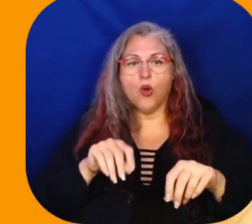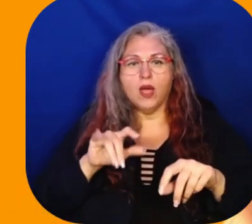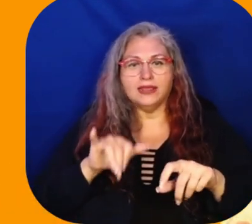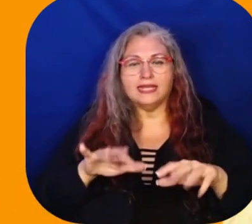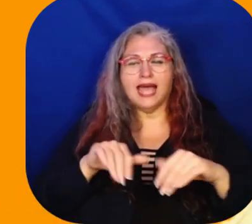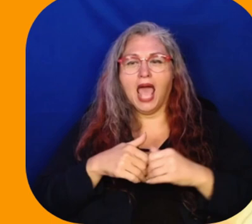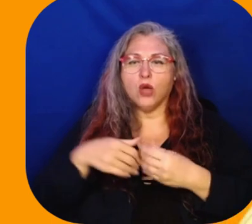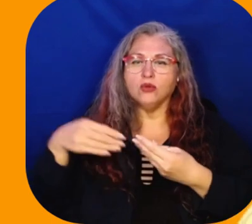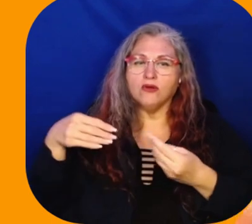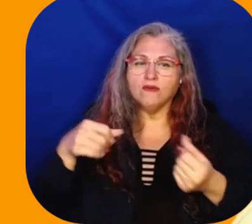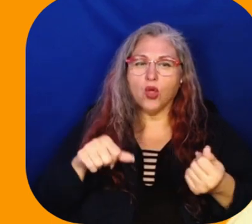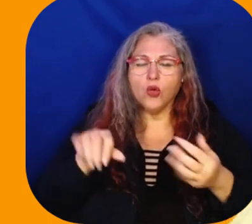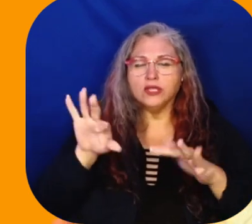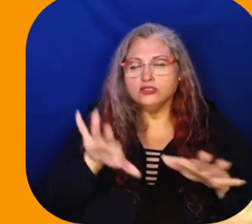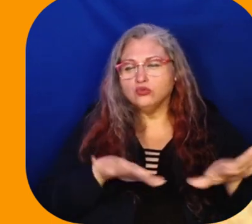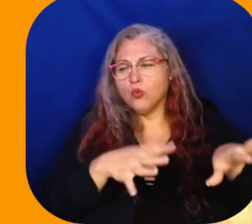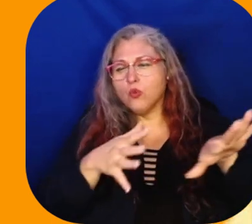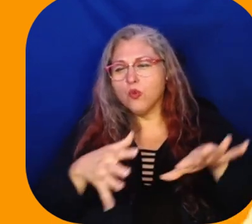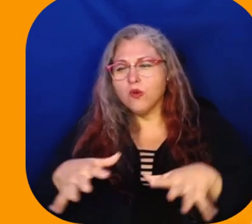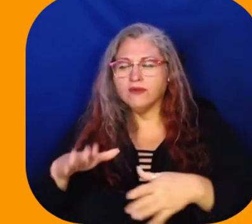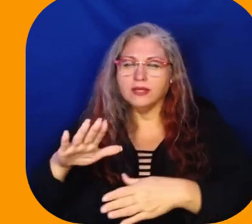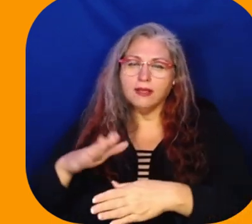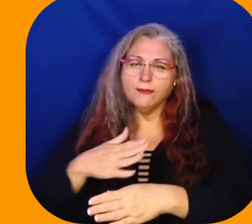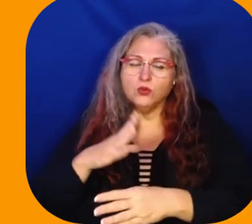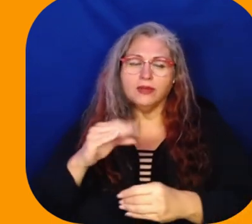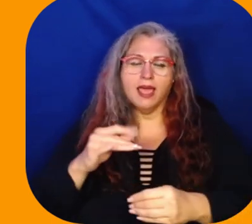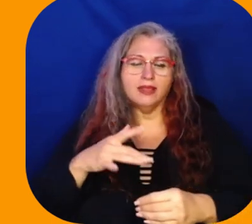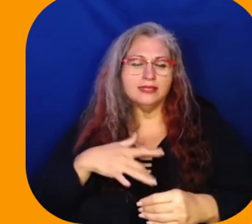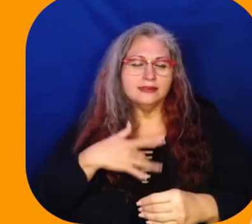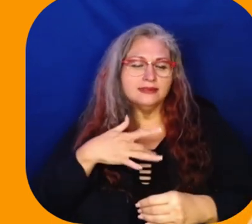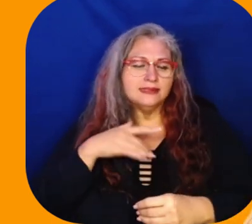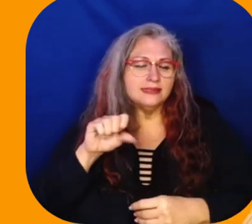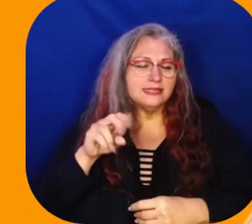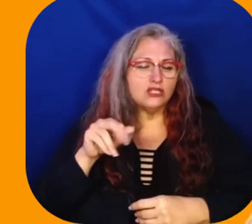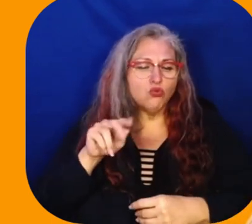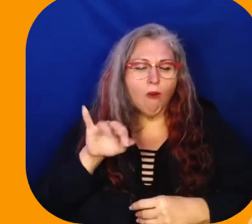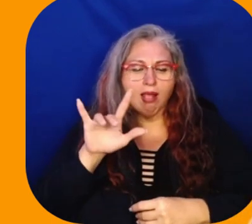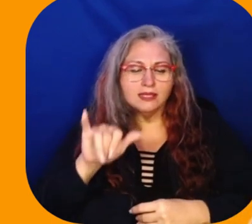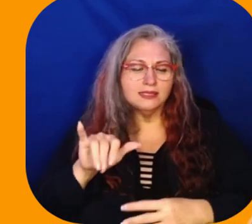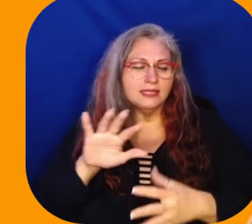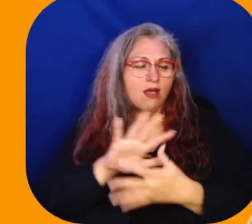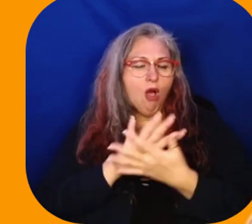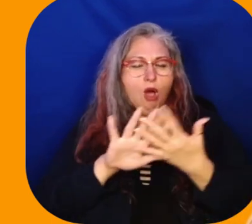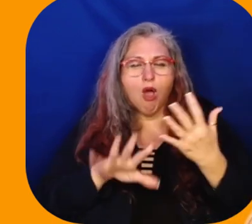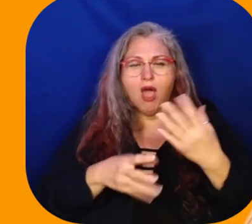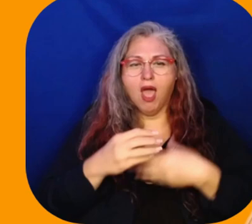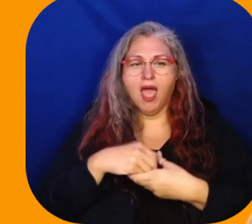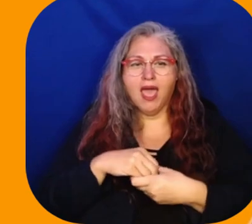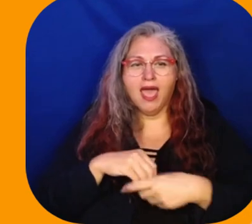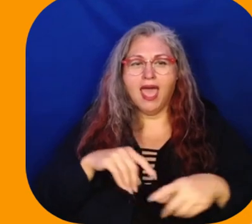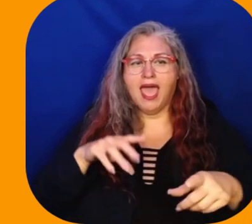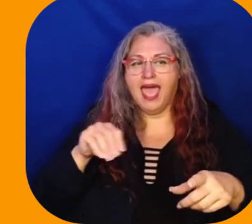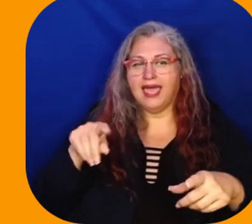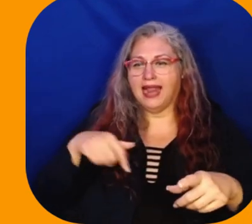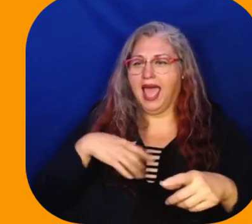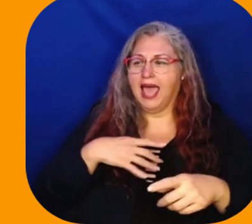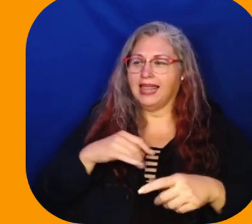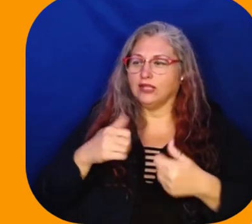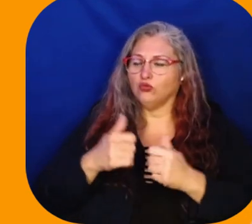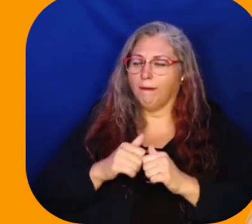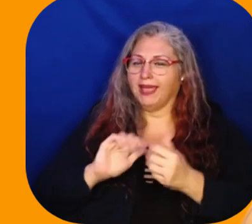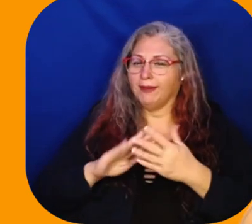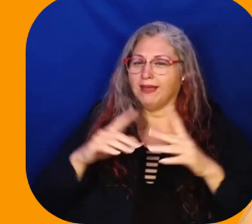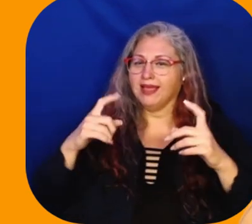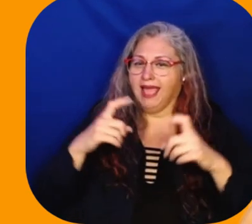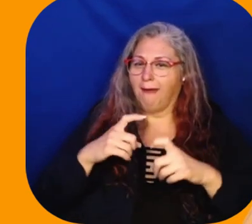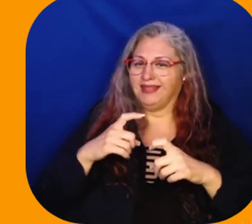the movement and the sensuality and the just like of that. And I like making it complicated behind it.